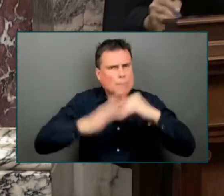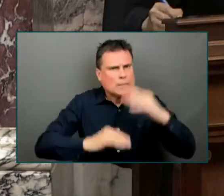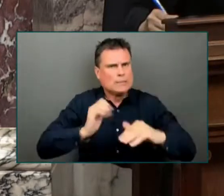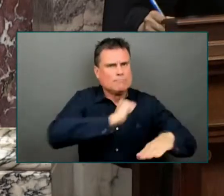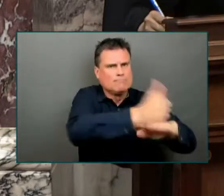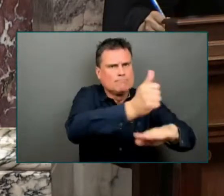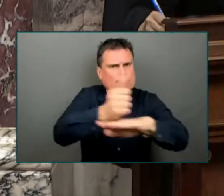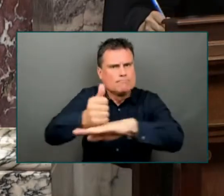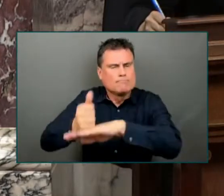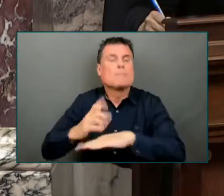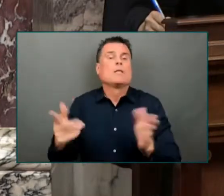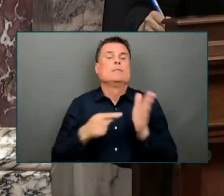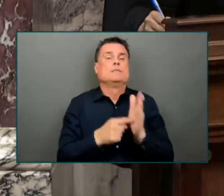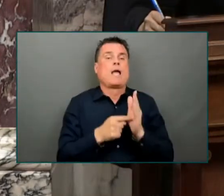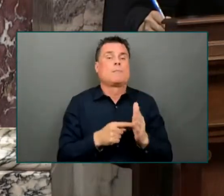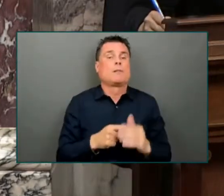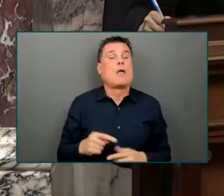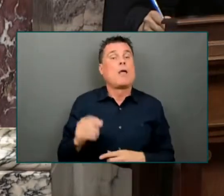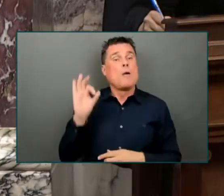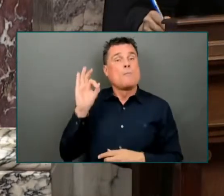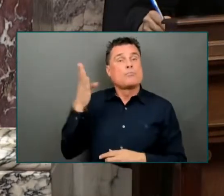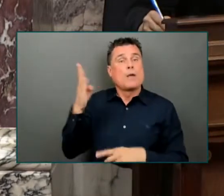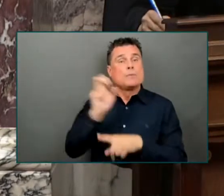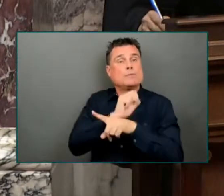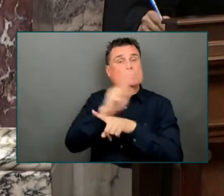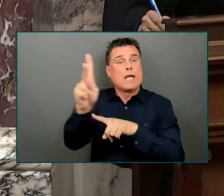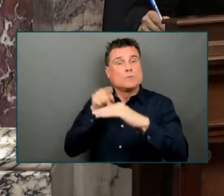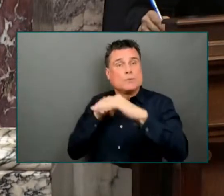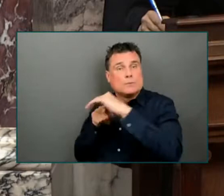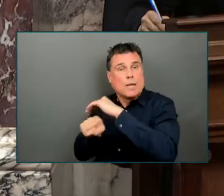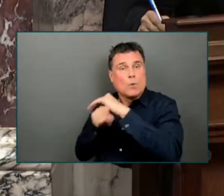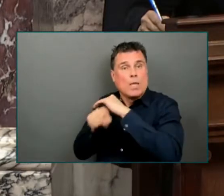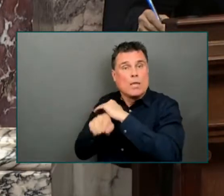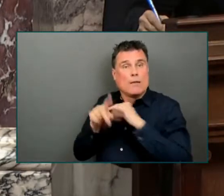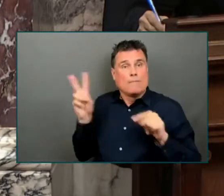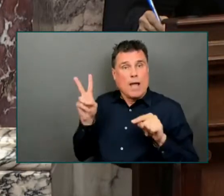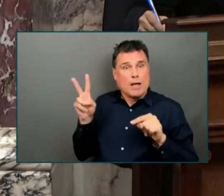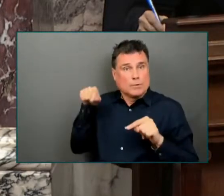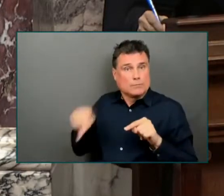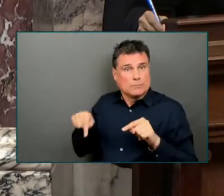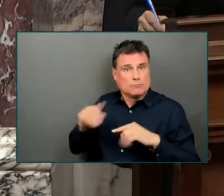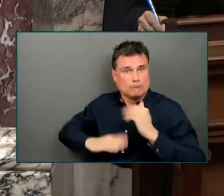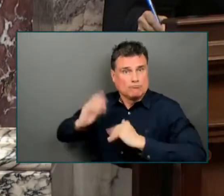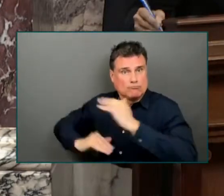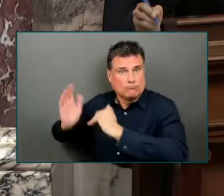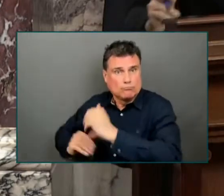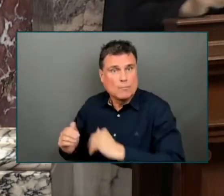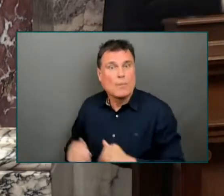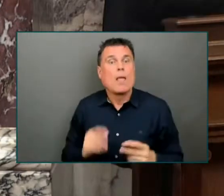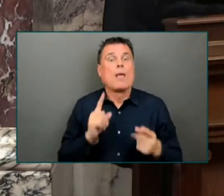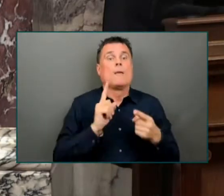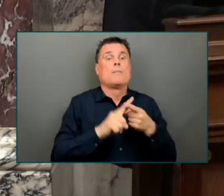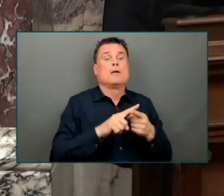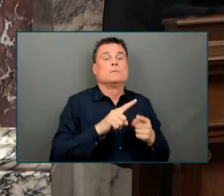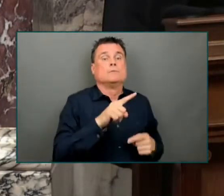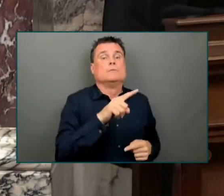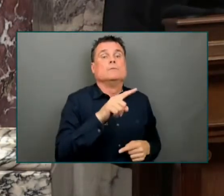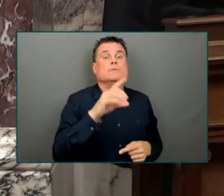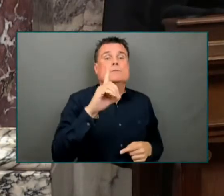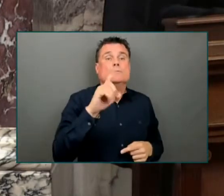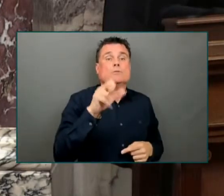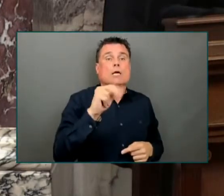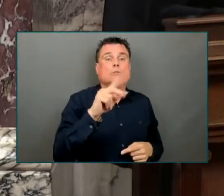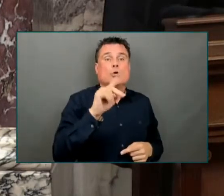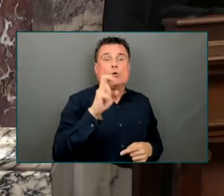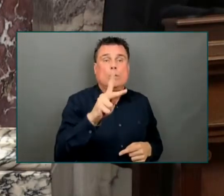Mr. Speaker, this is the strongest investment in BC's history. Our plan creates more than 85,000 jobs over the next 3